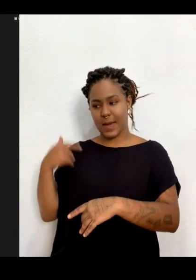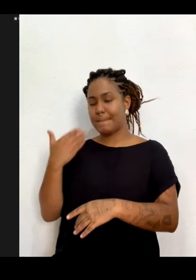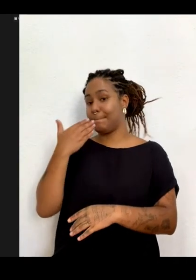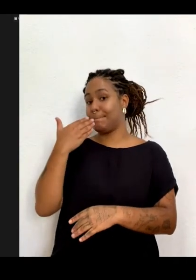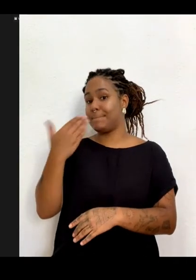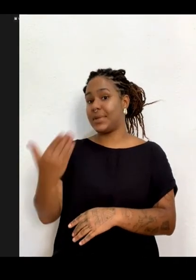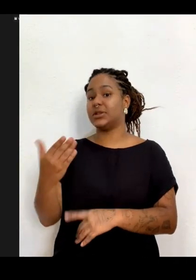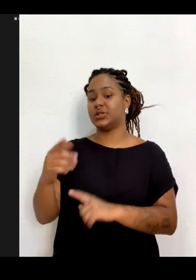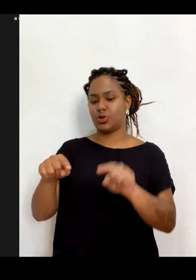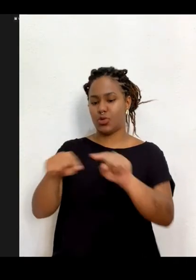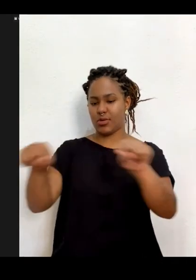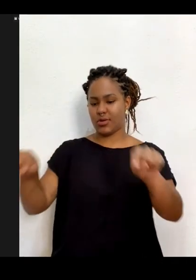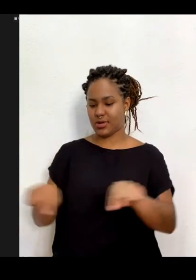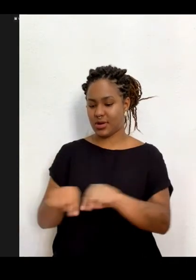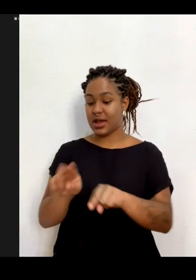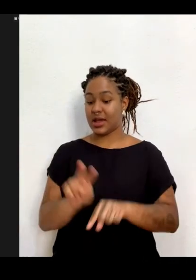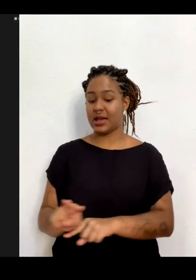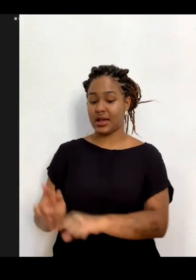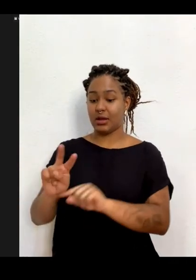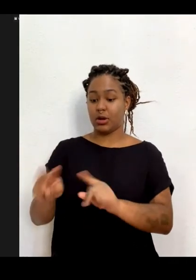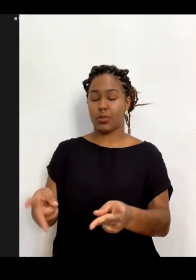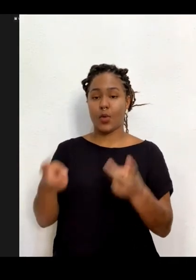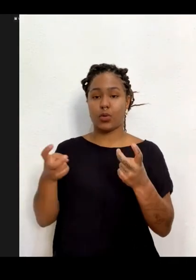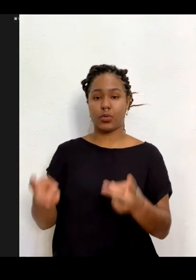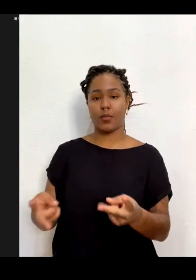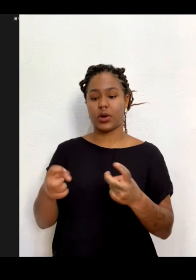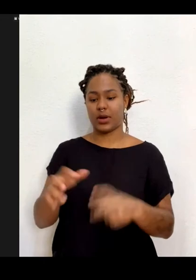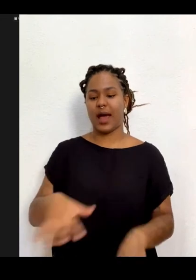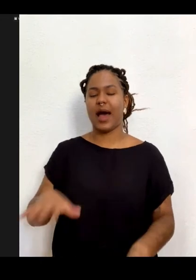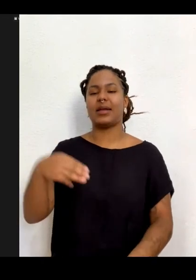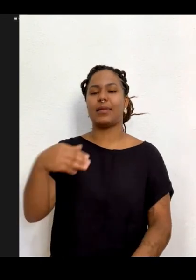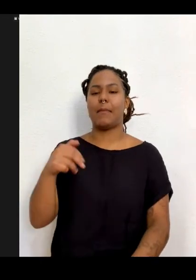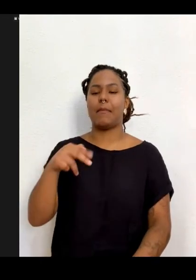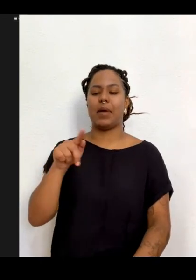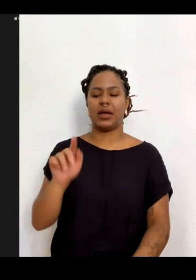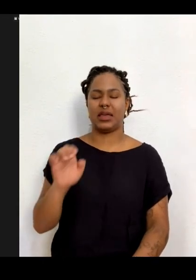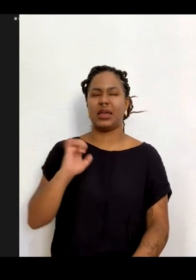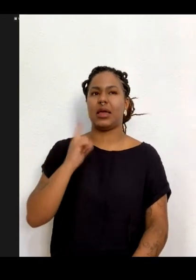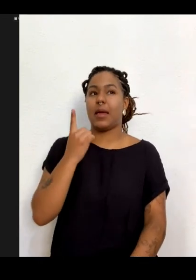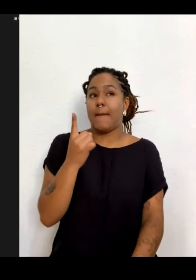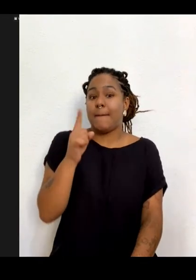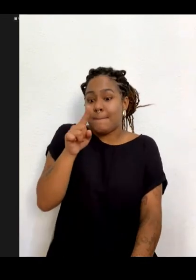services on you is